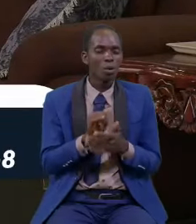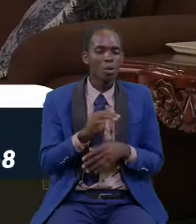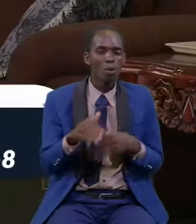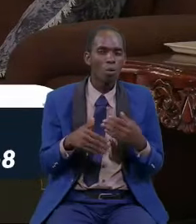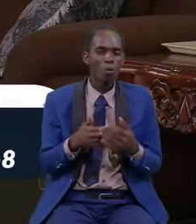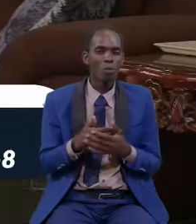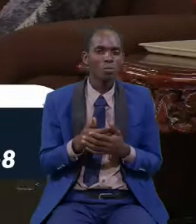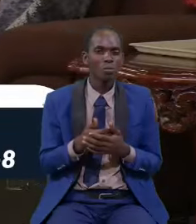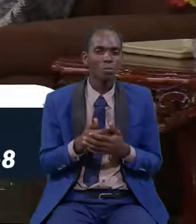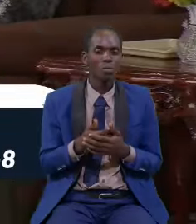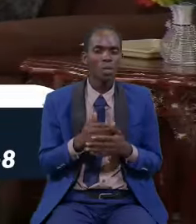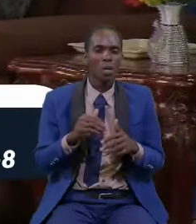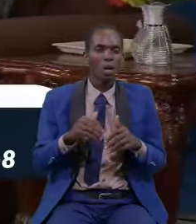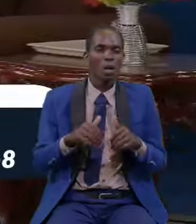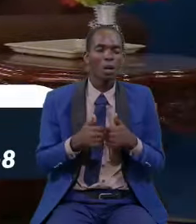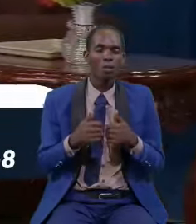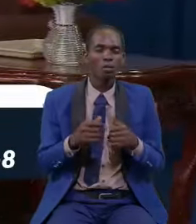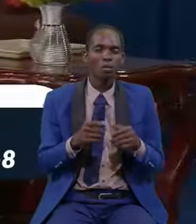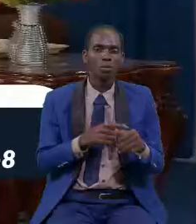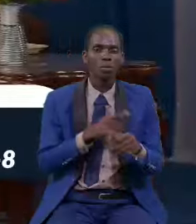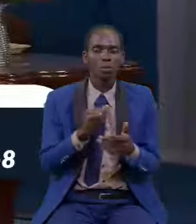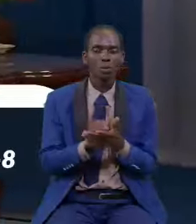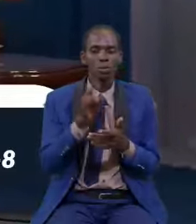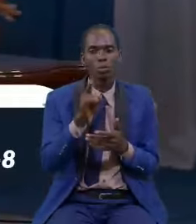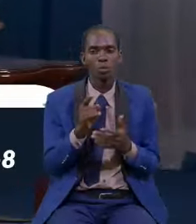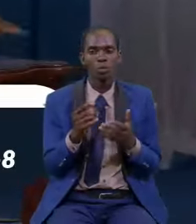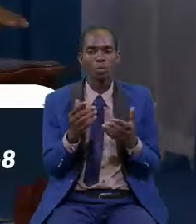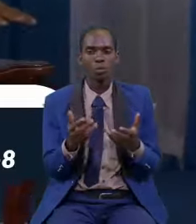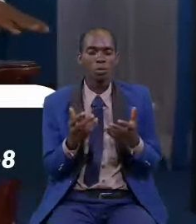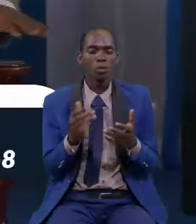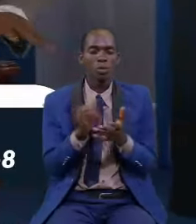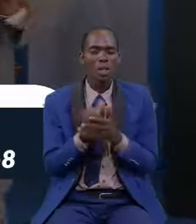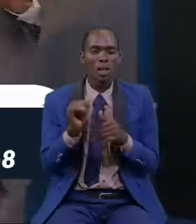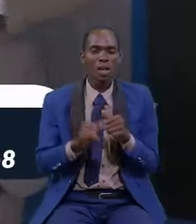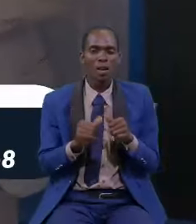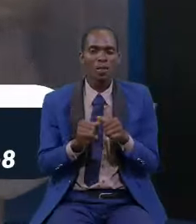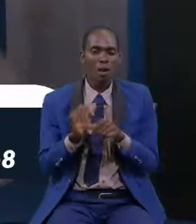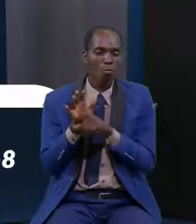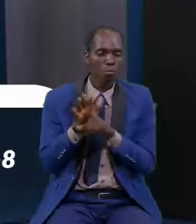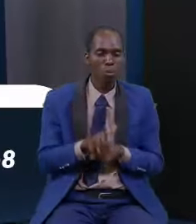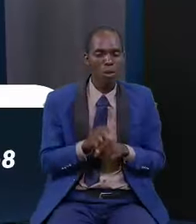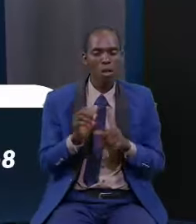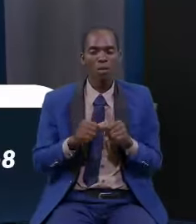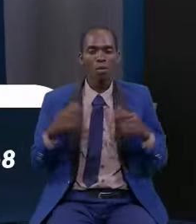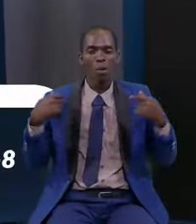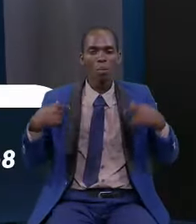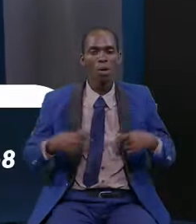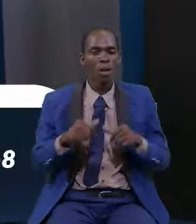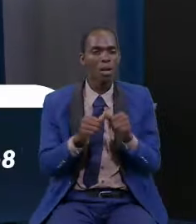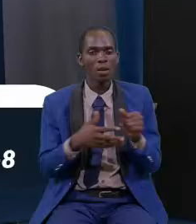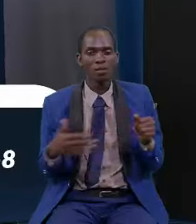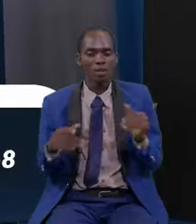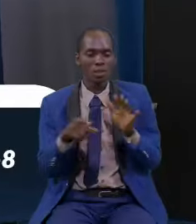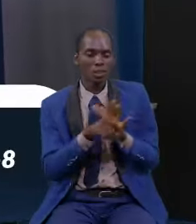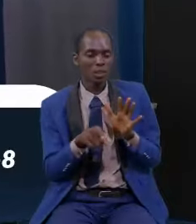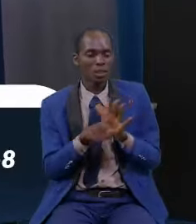we desired that every pressure, every pain, and everything negative to progress